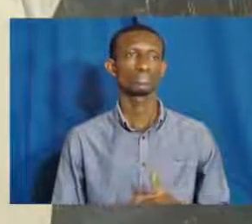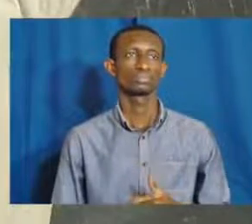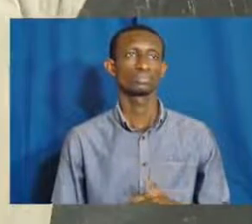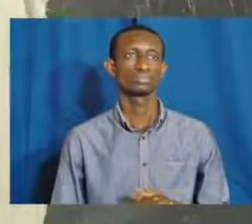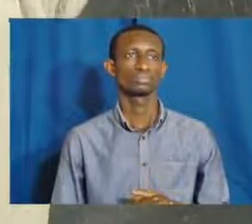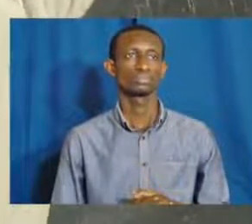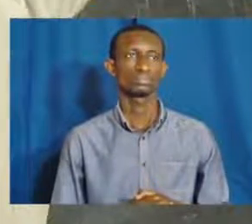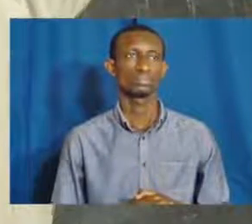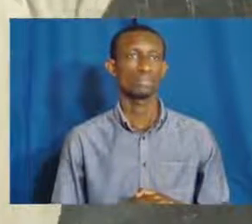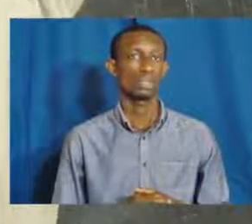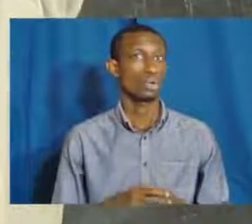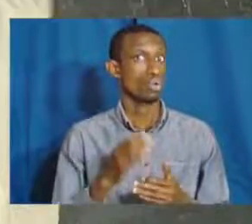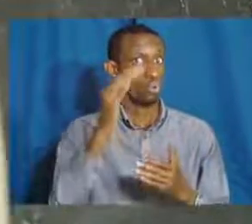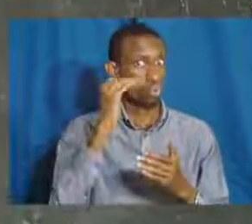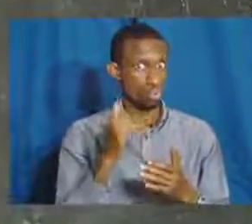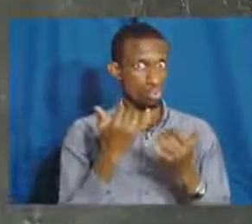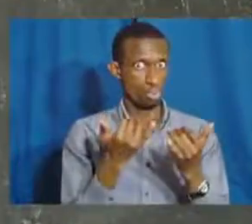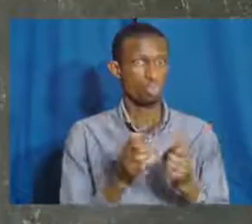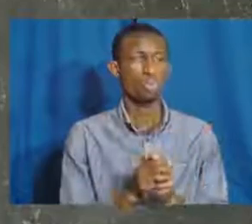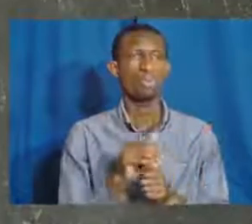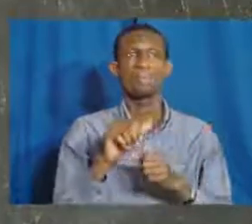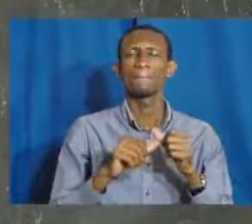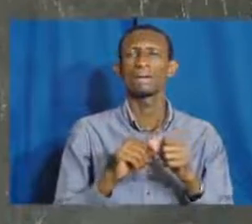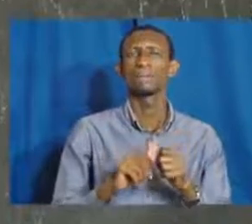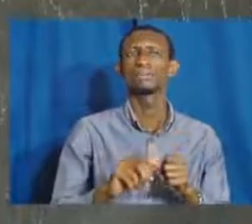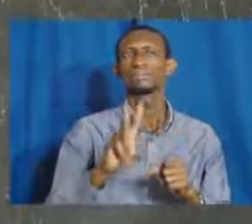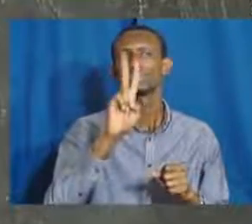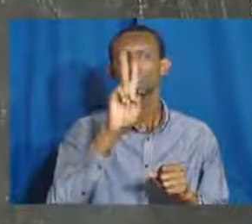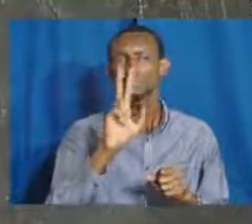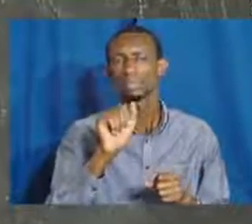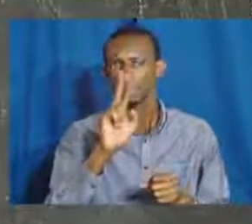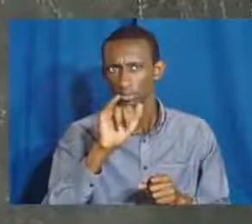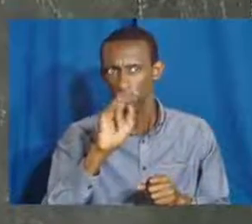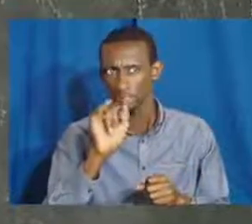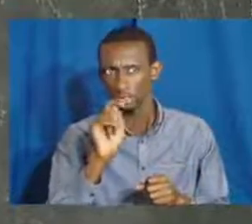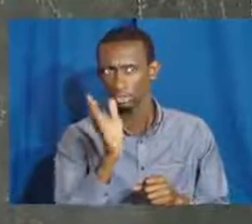So it's about the variation of properties of elements